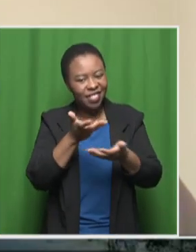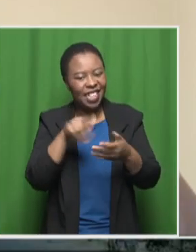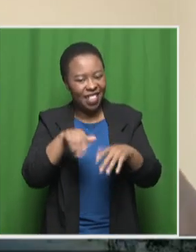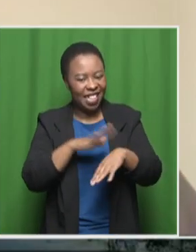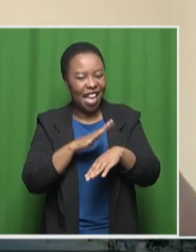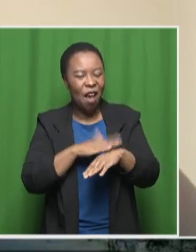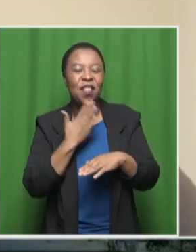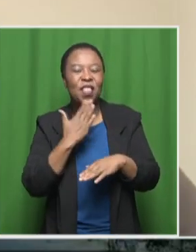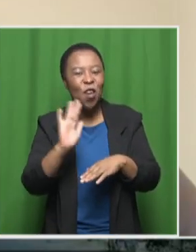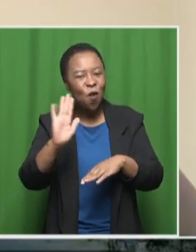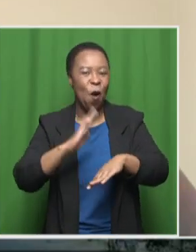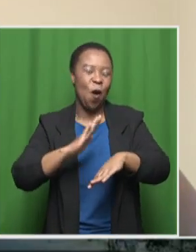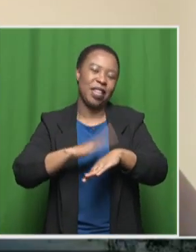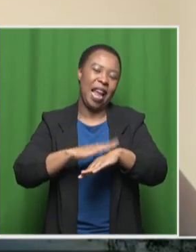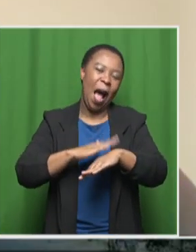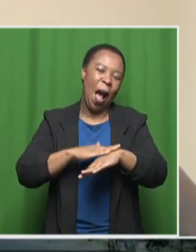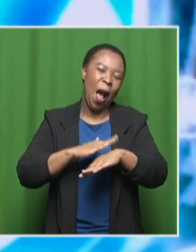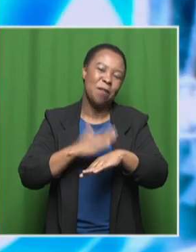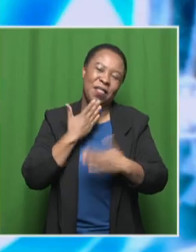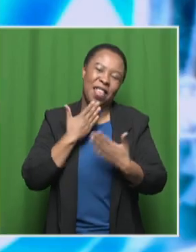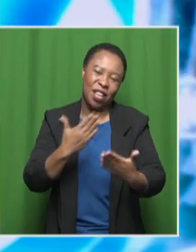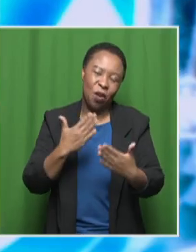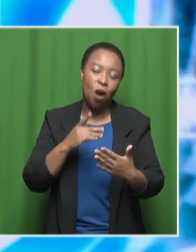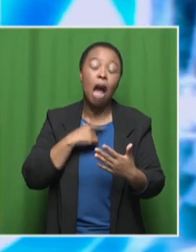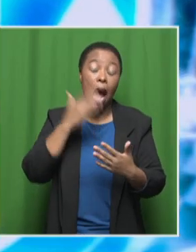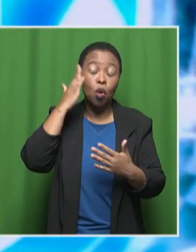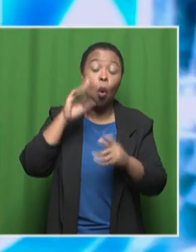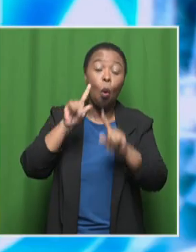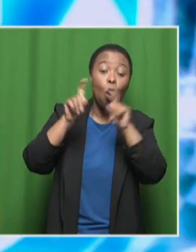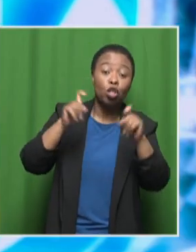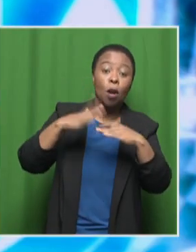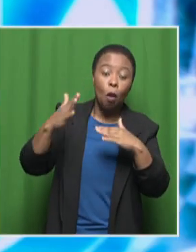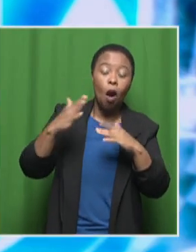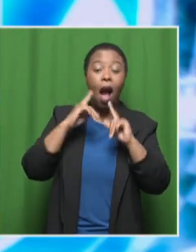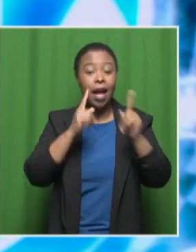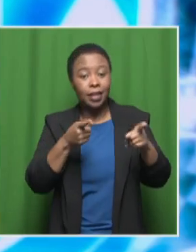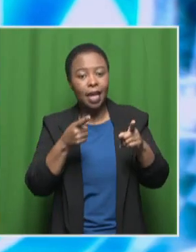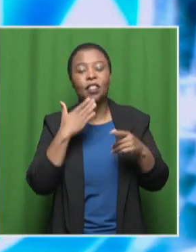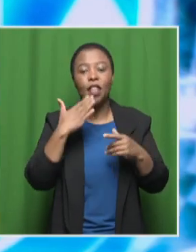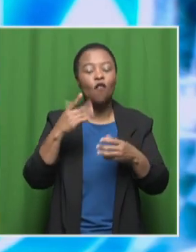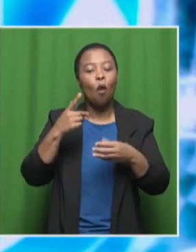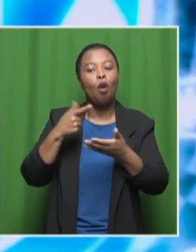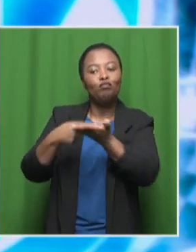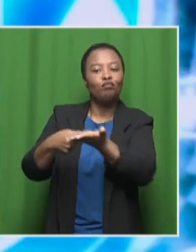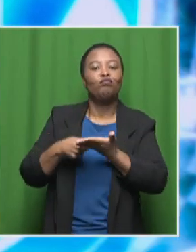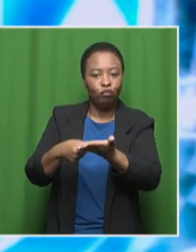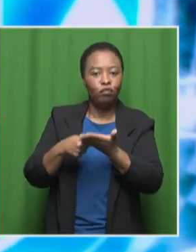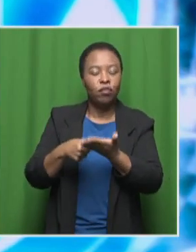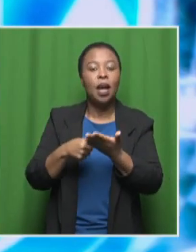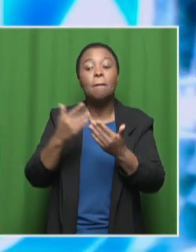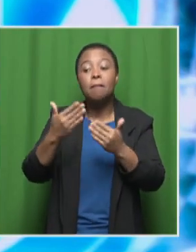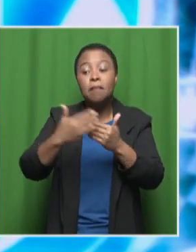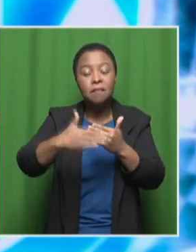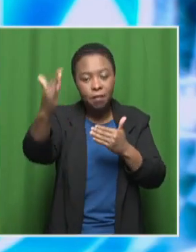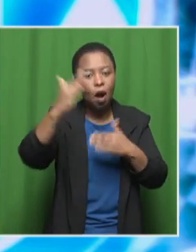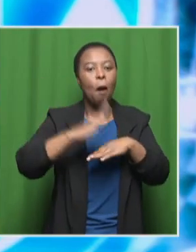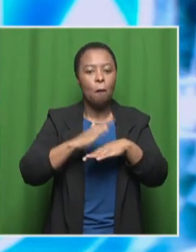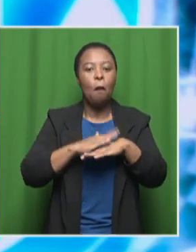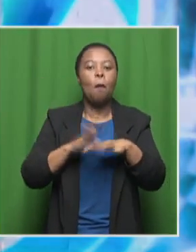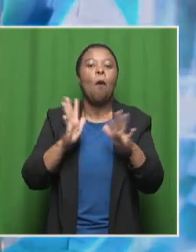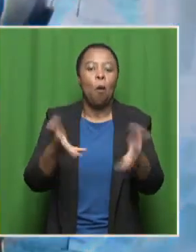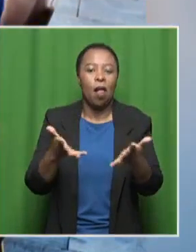But thank you for your time. I know that there are more questions and answers, but thank you for being part of this conversation. Perhaps it's a conversation starter for many more to come. Founder